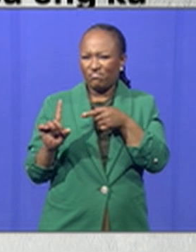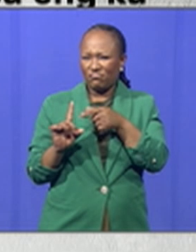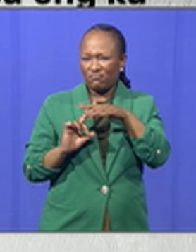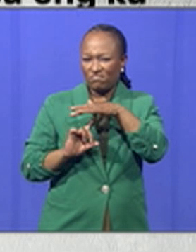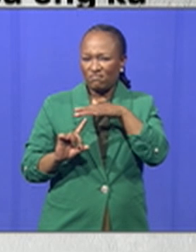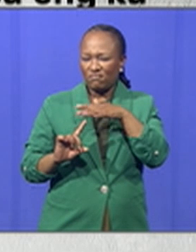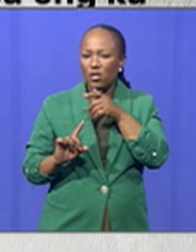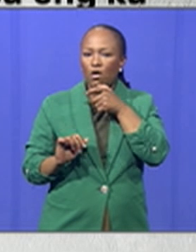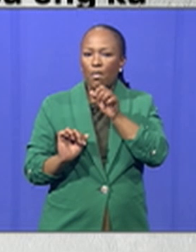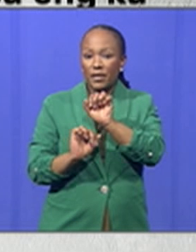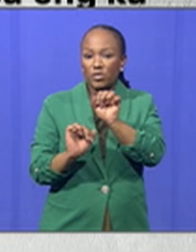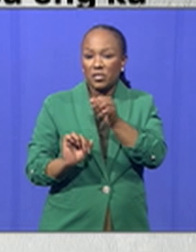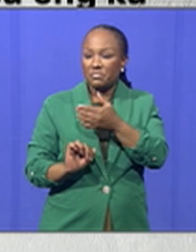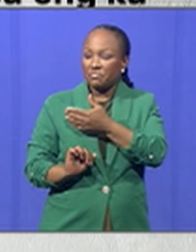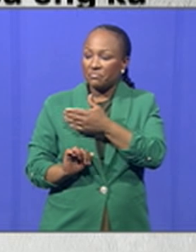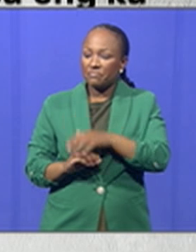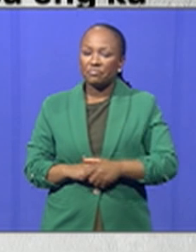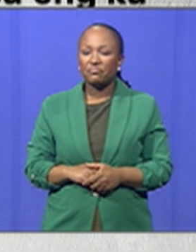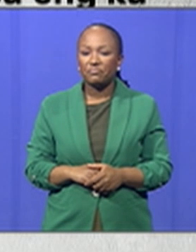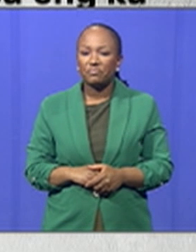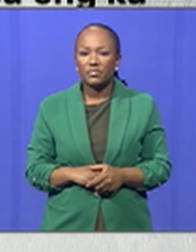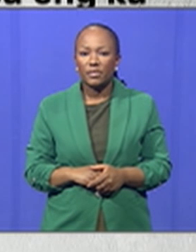a lena ke yao ka kgatišo ya video.